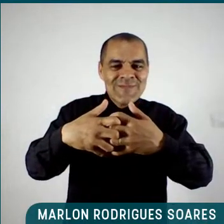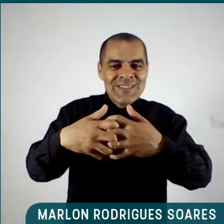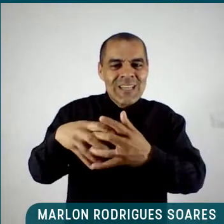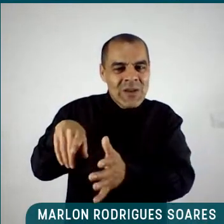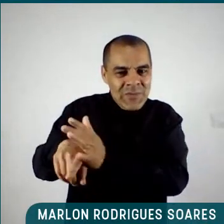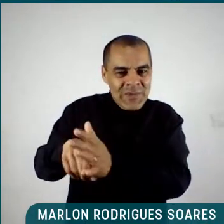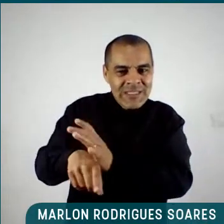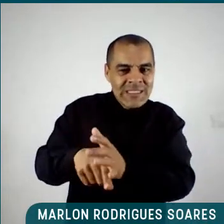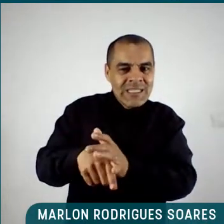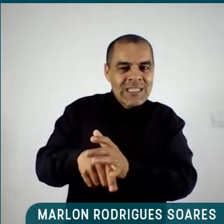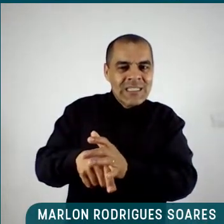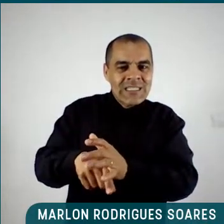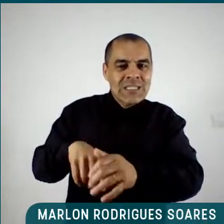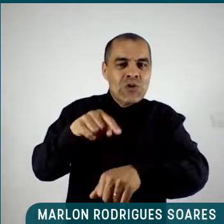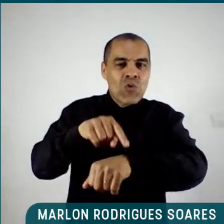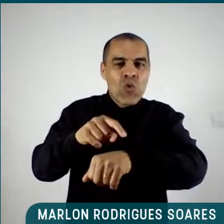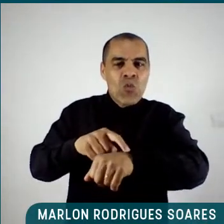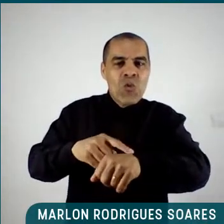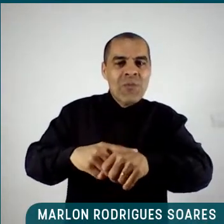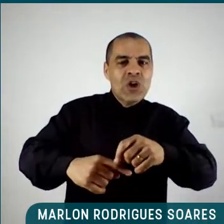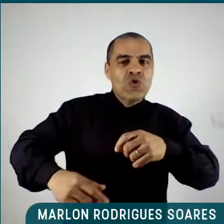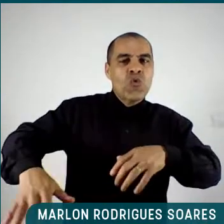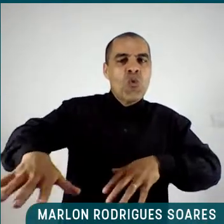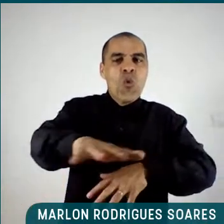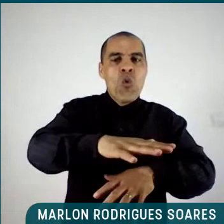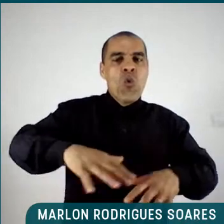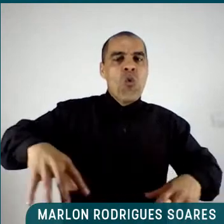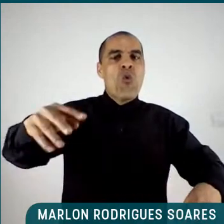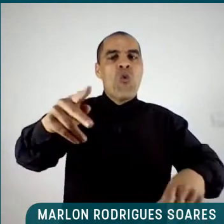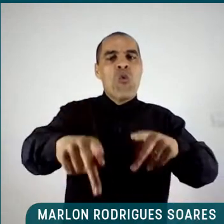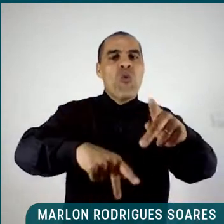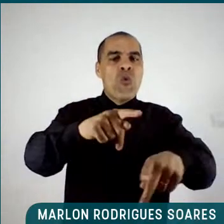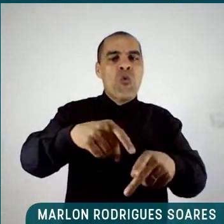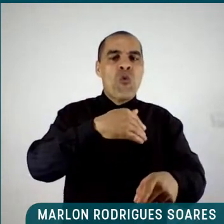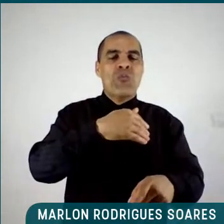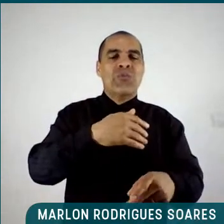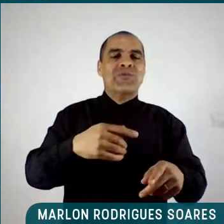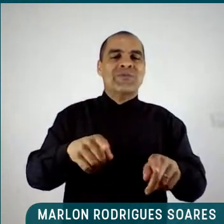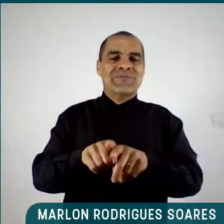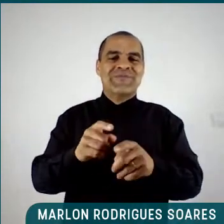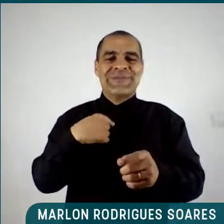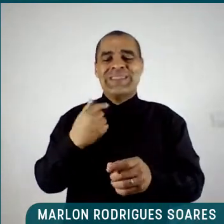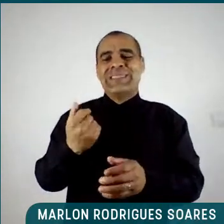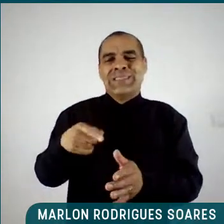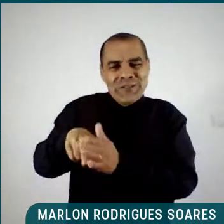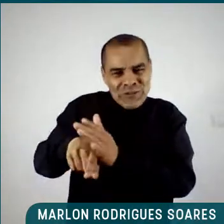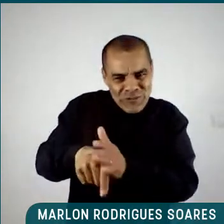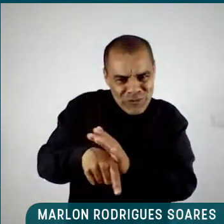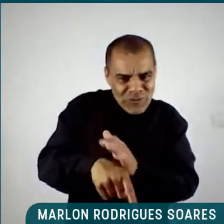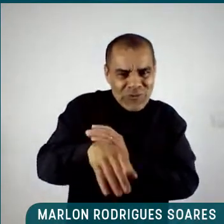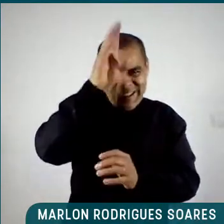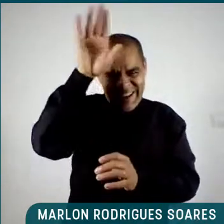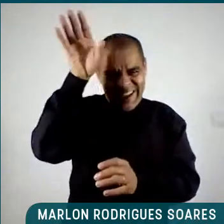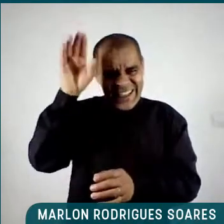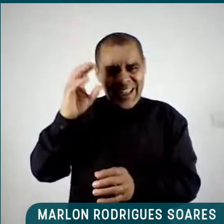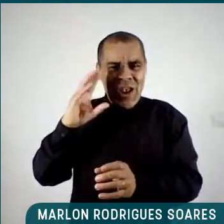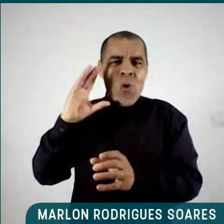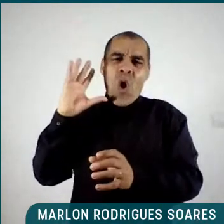Sometimes we have a difficulty in the academia of fitting the academia result with